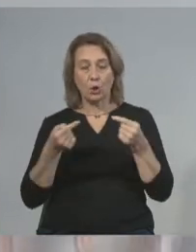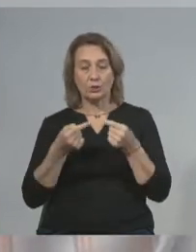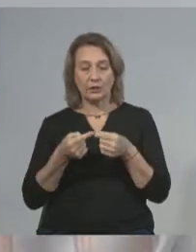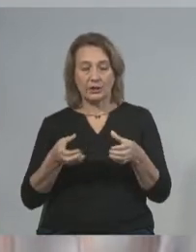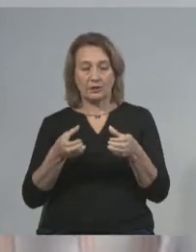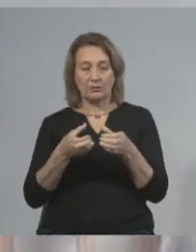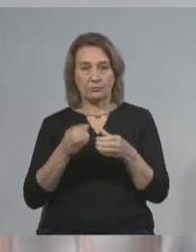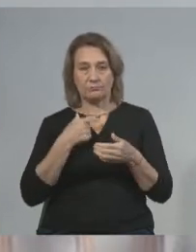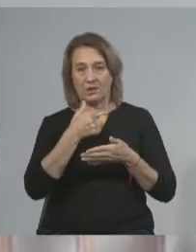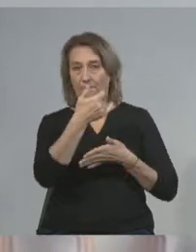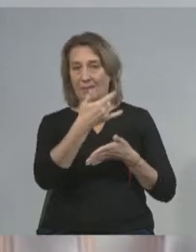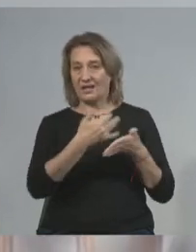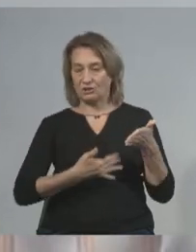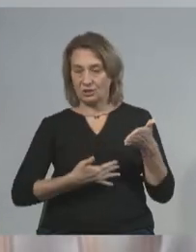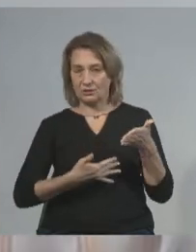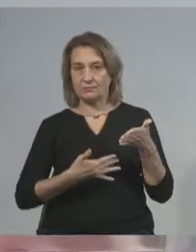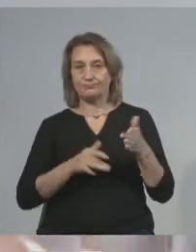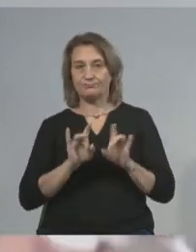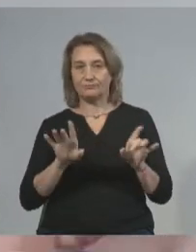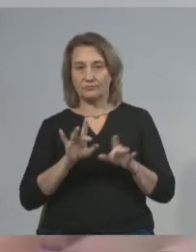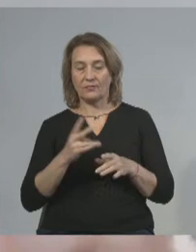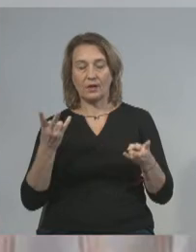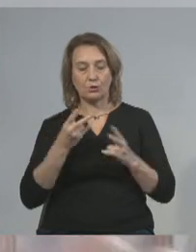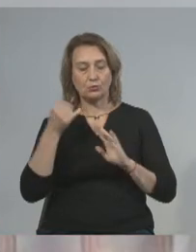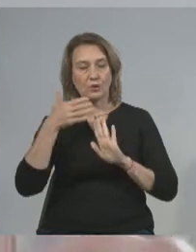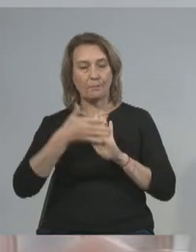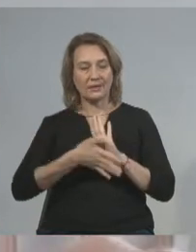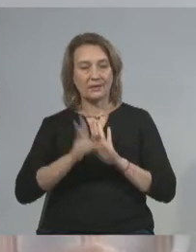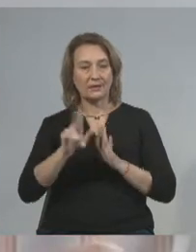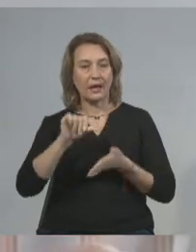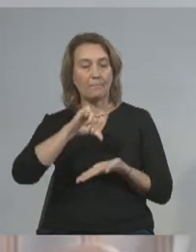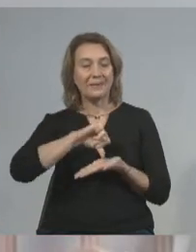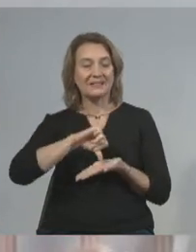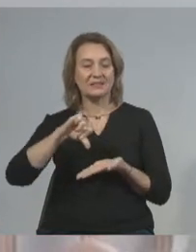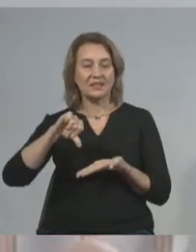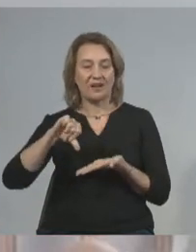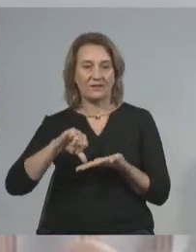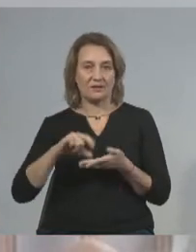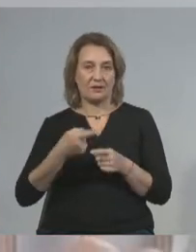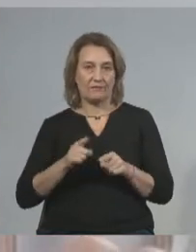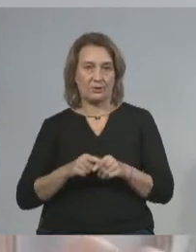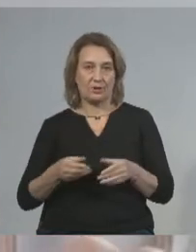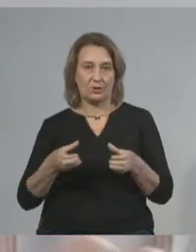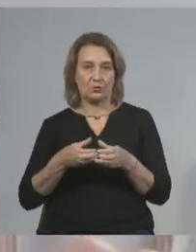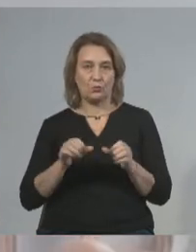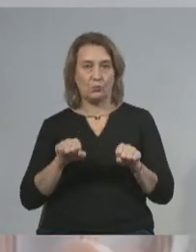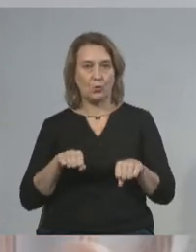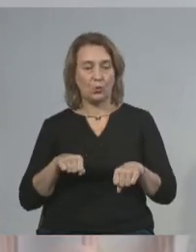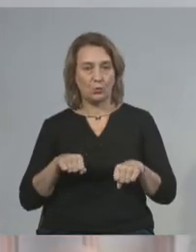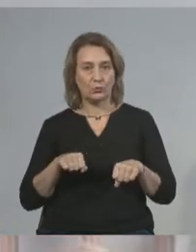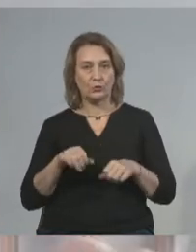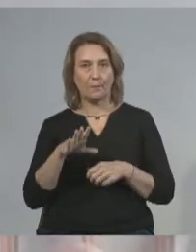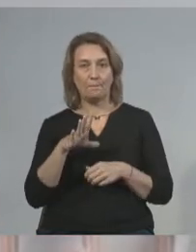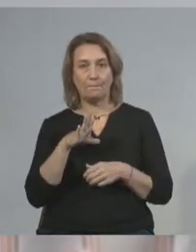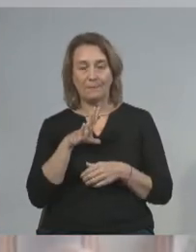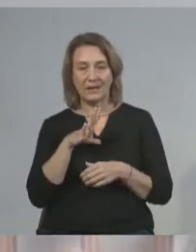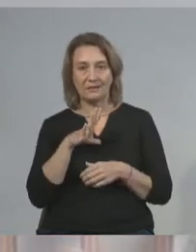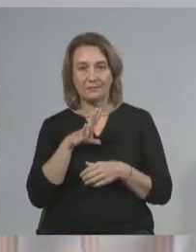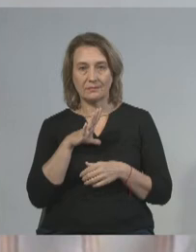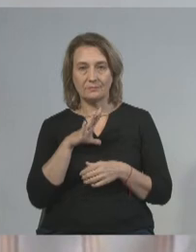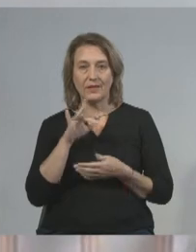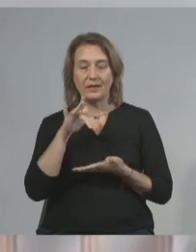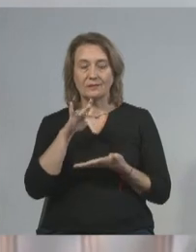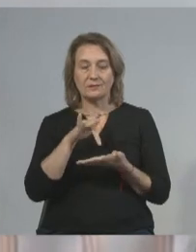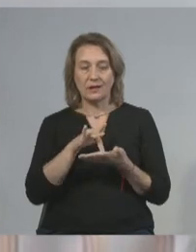as for the concrete groups i will tell you about them but we need to understand that representatives of those groups